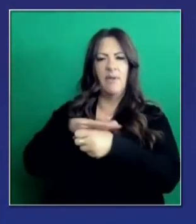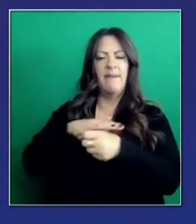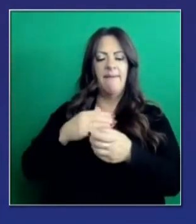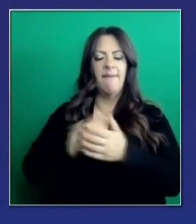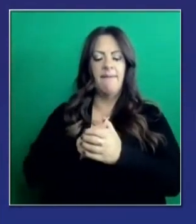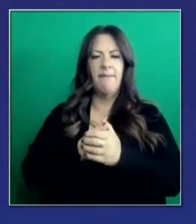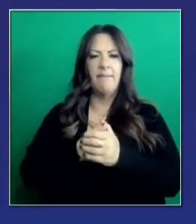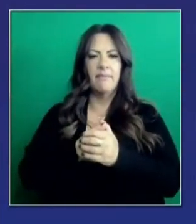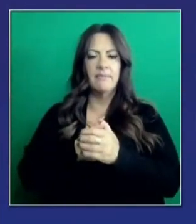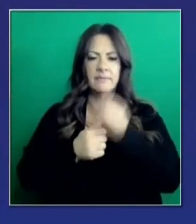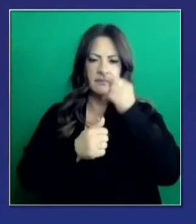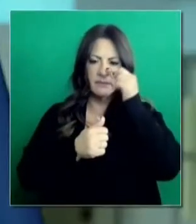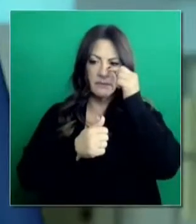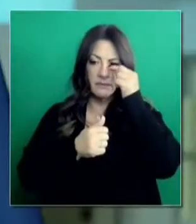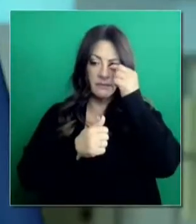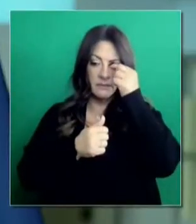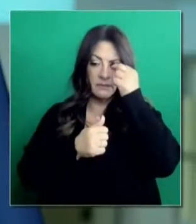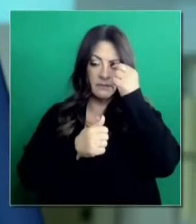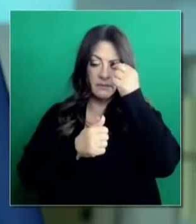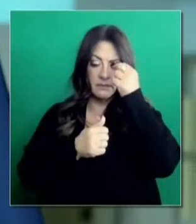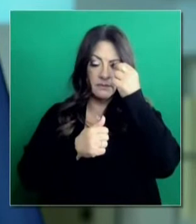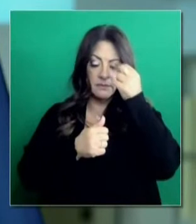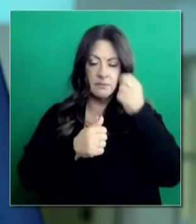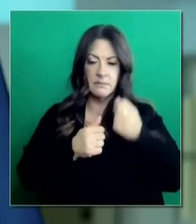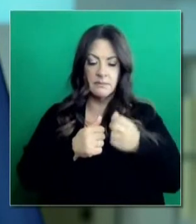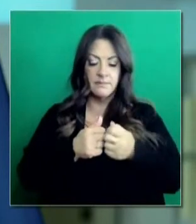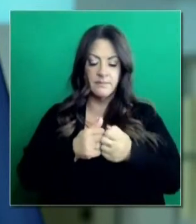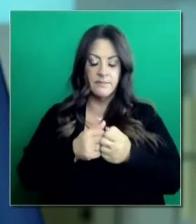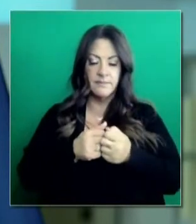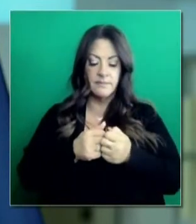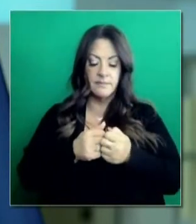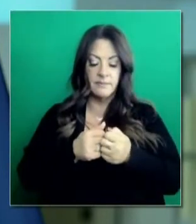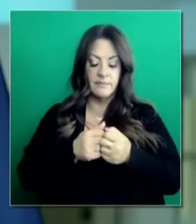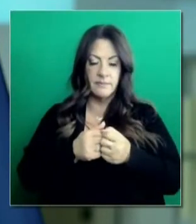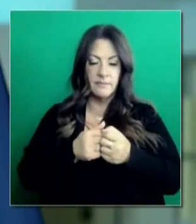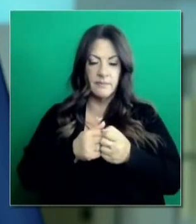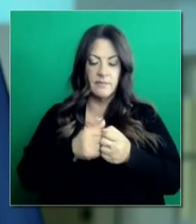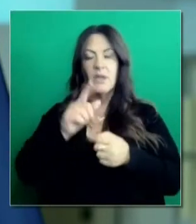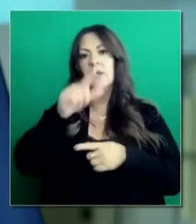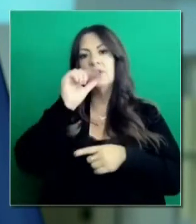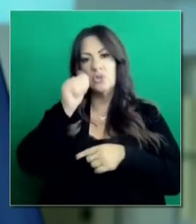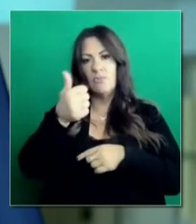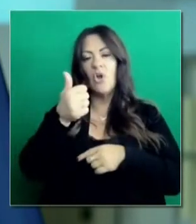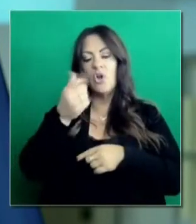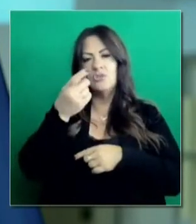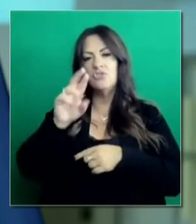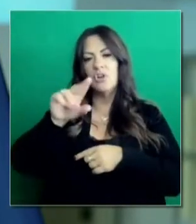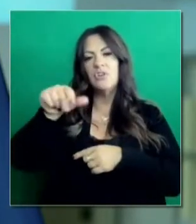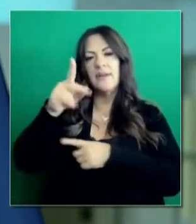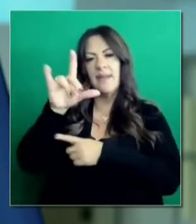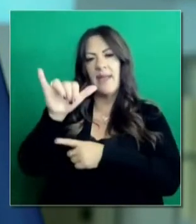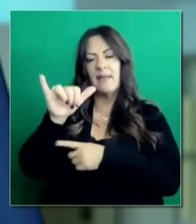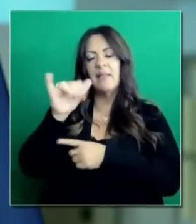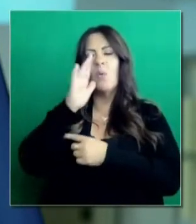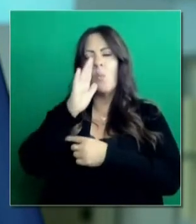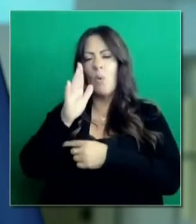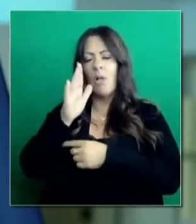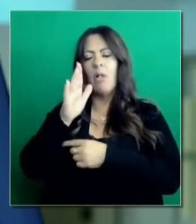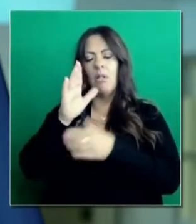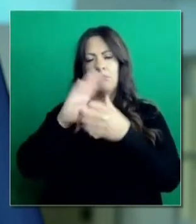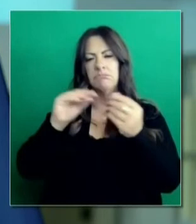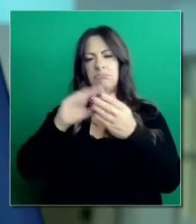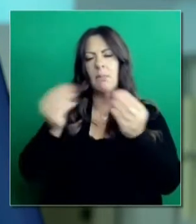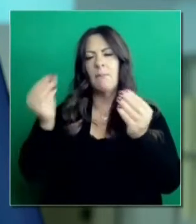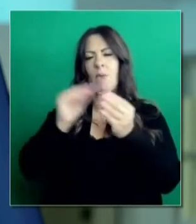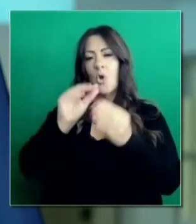we will shortly, tomorrow, have Dr. Galley back up and in front of all of you to update more